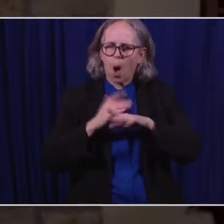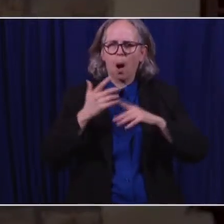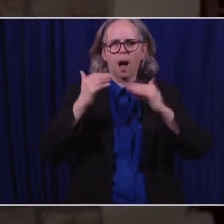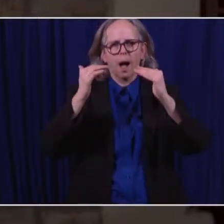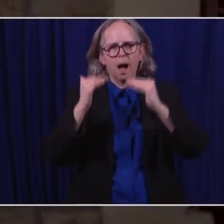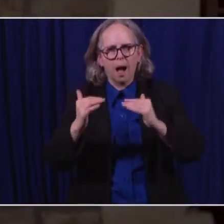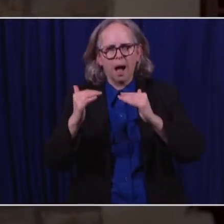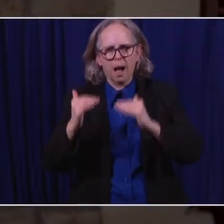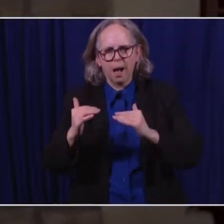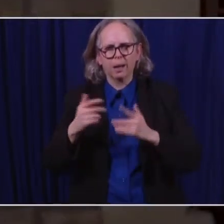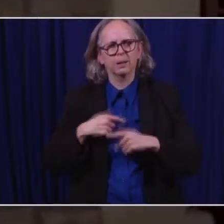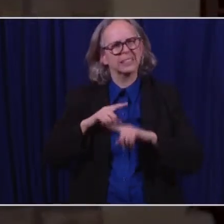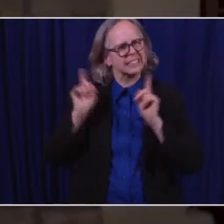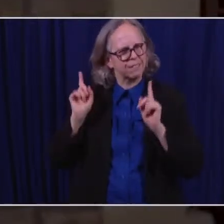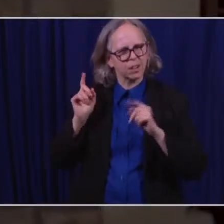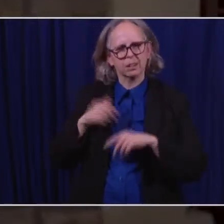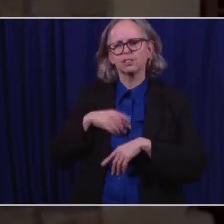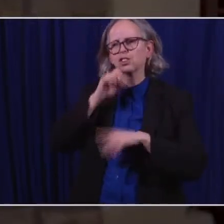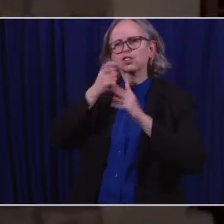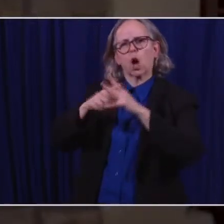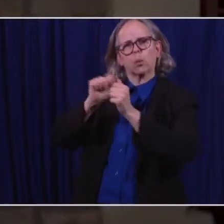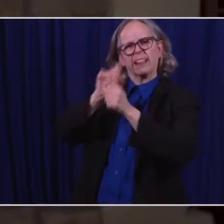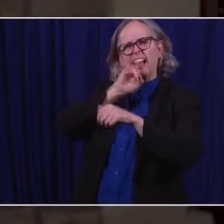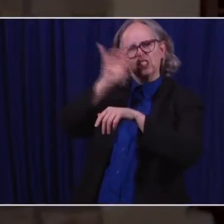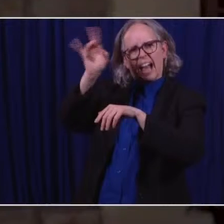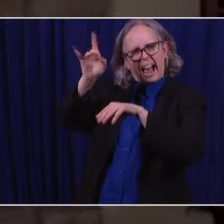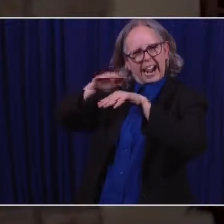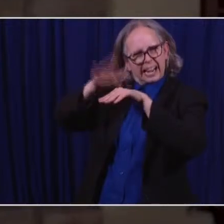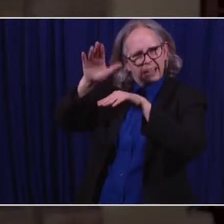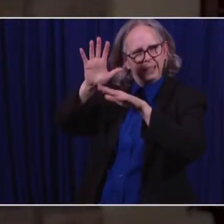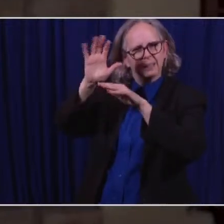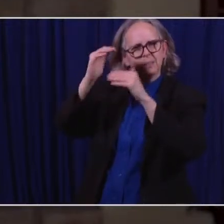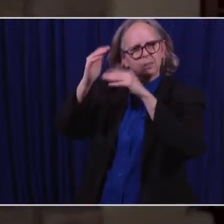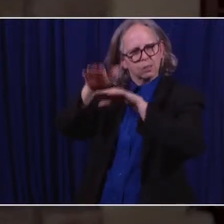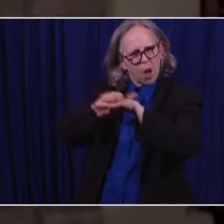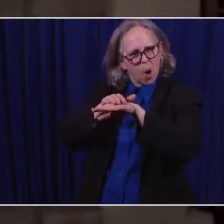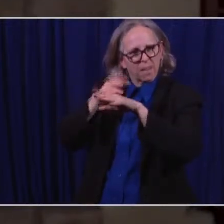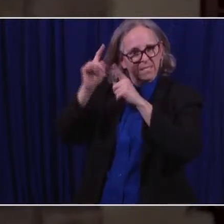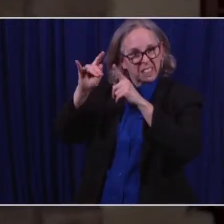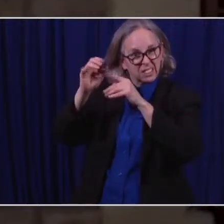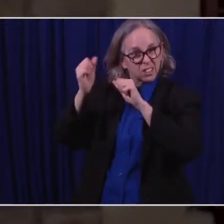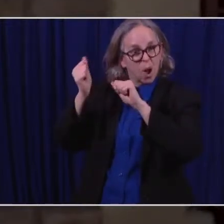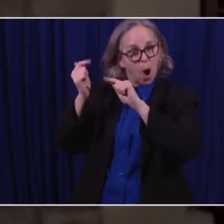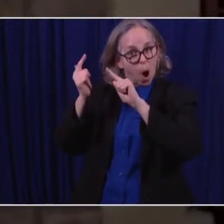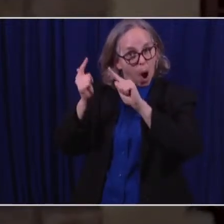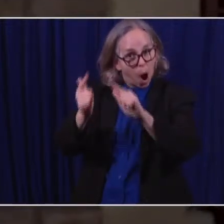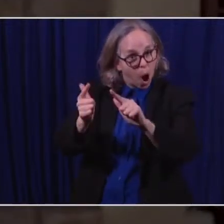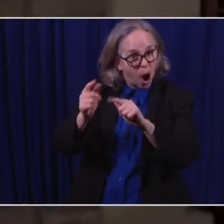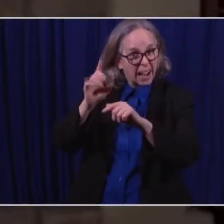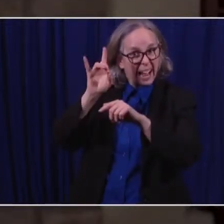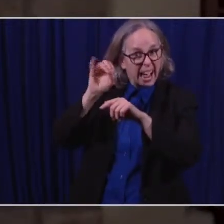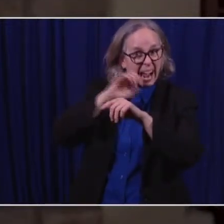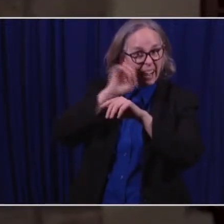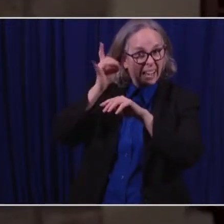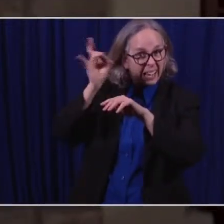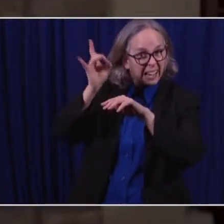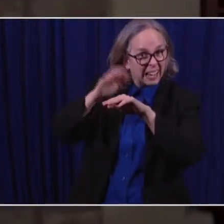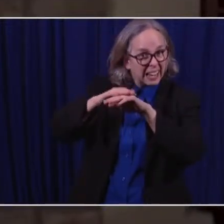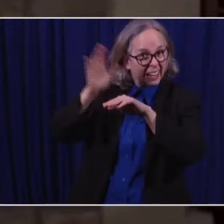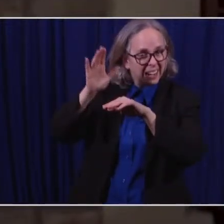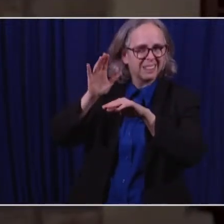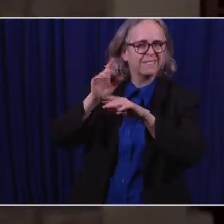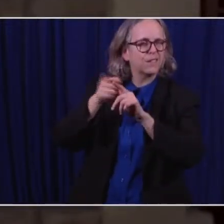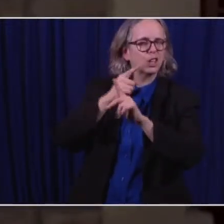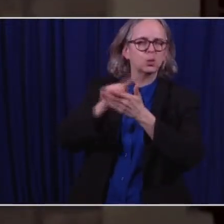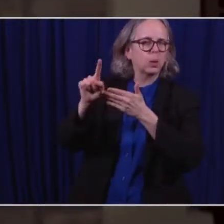but we understood that all 80-year-olds would not be done, 80 and over would not be done by the first week. It was mathematically